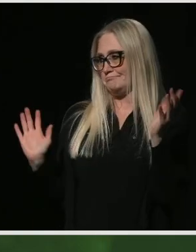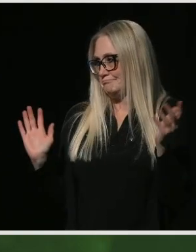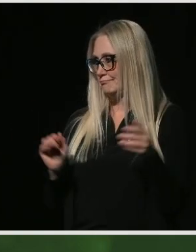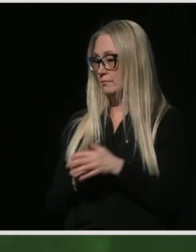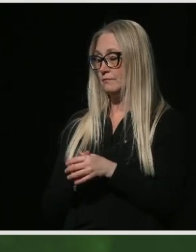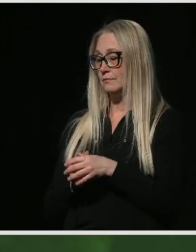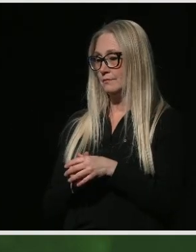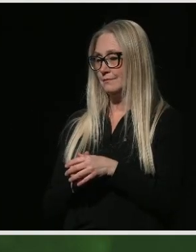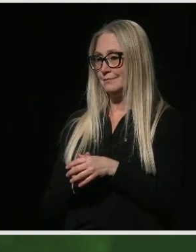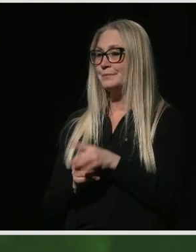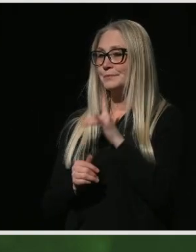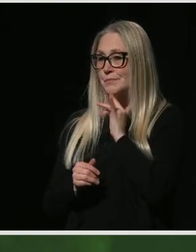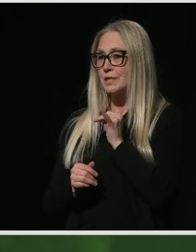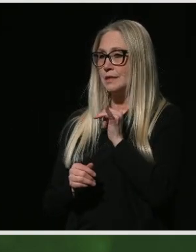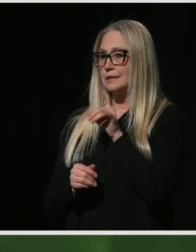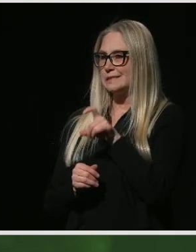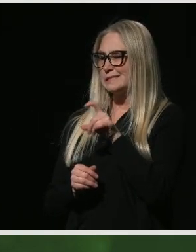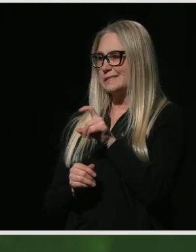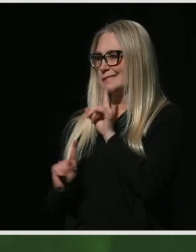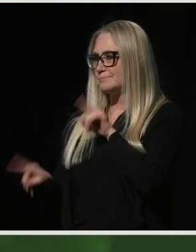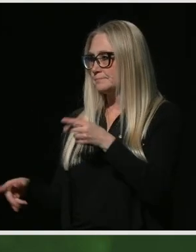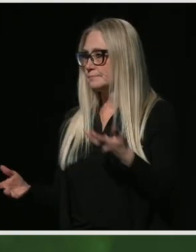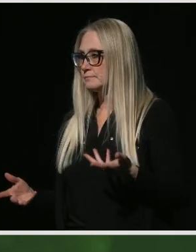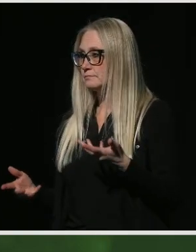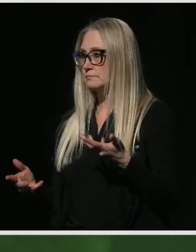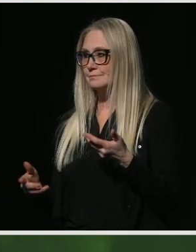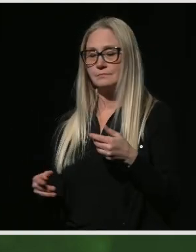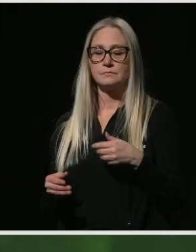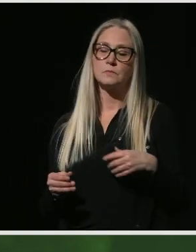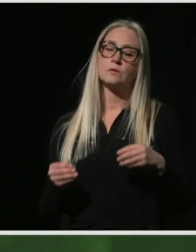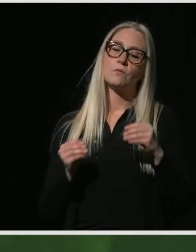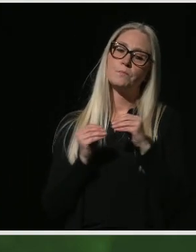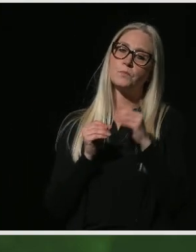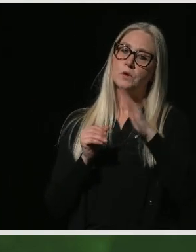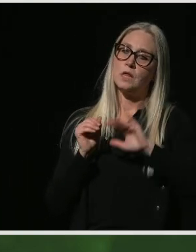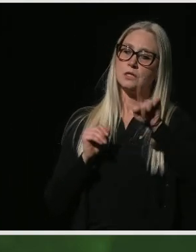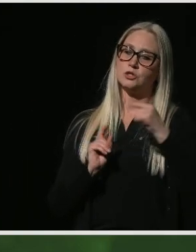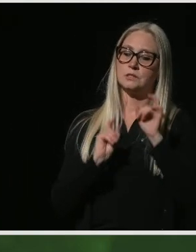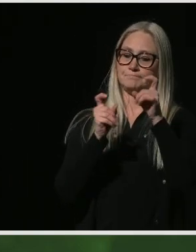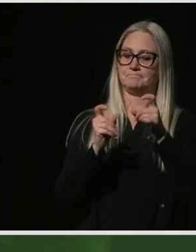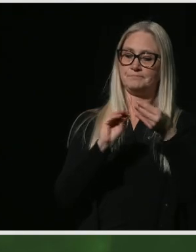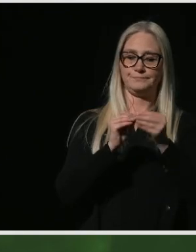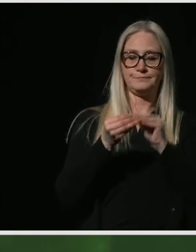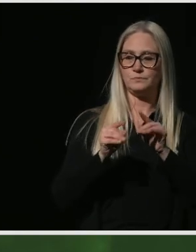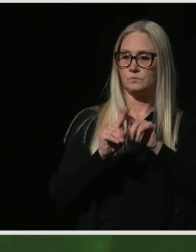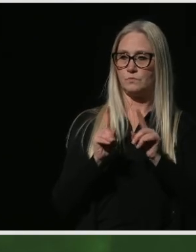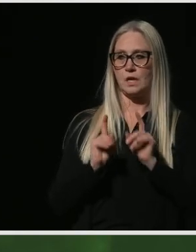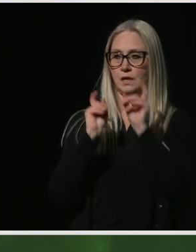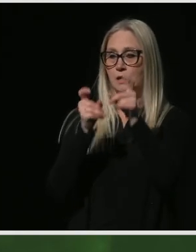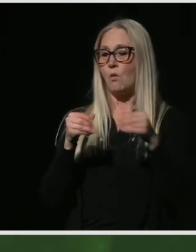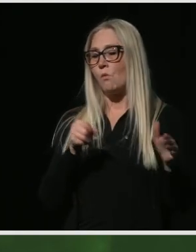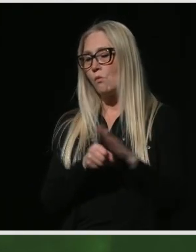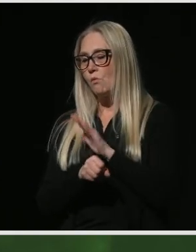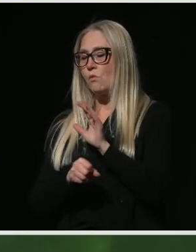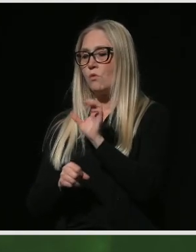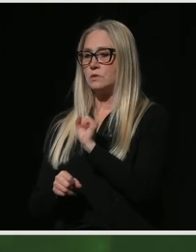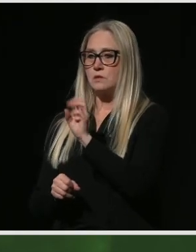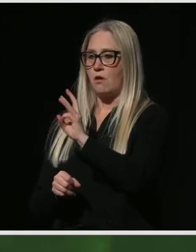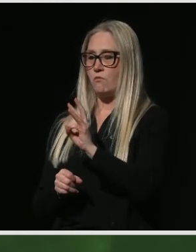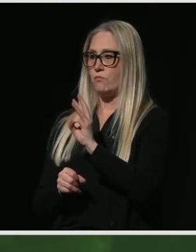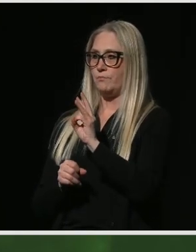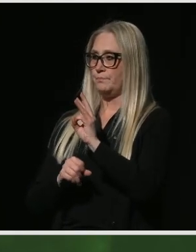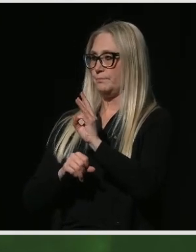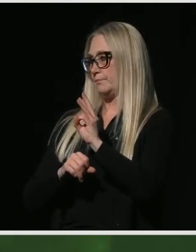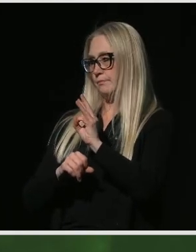Farmers need answers. So we go beyond just giving numbers and actually have a whole software platform to put these numbers in